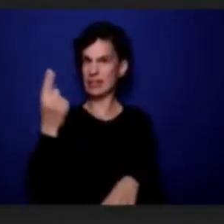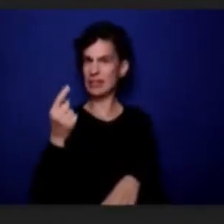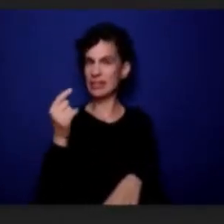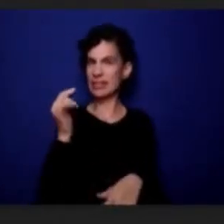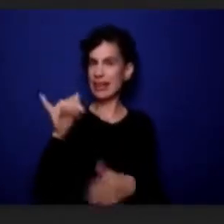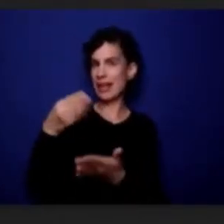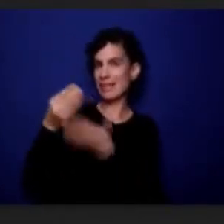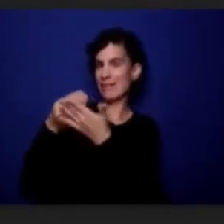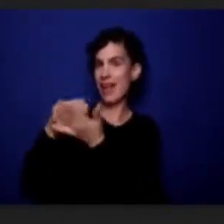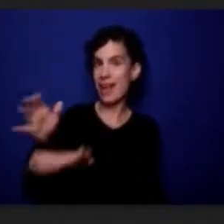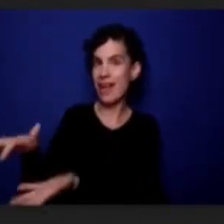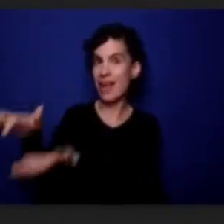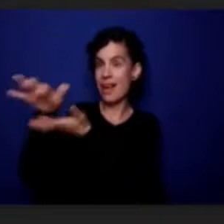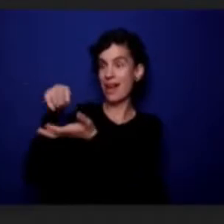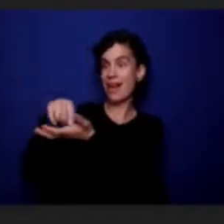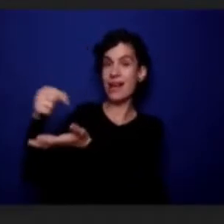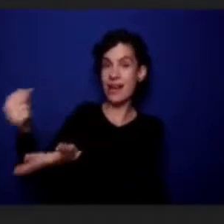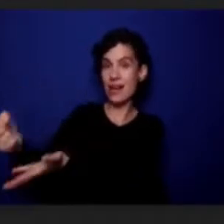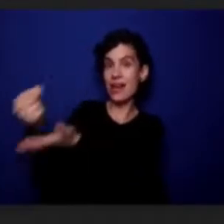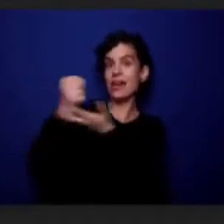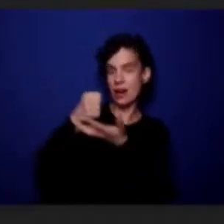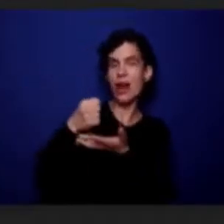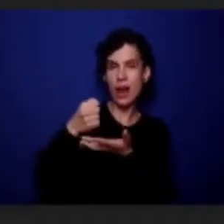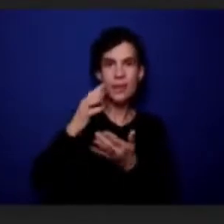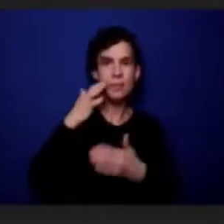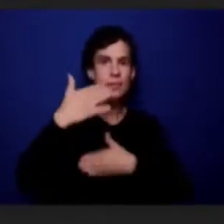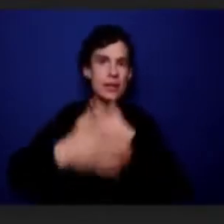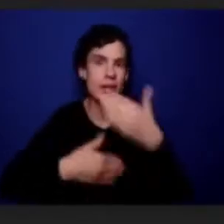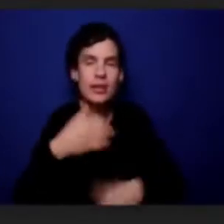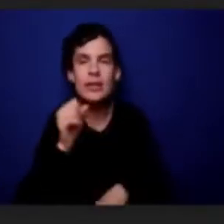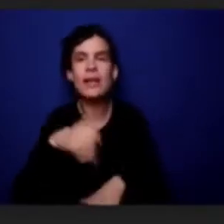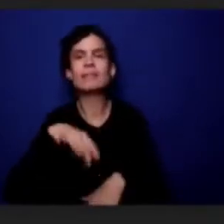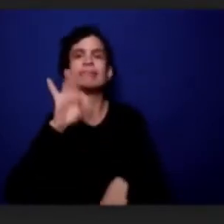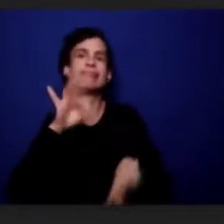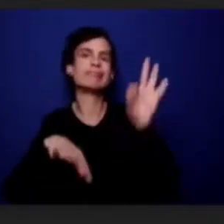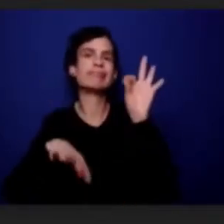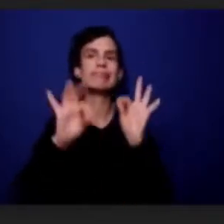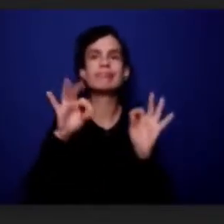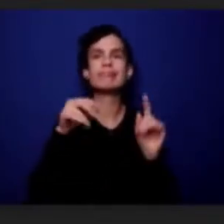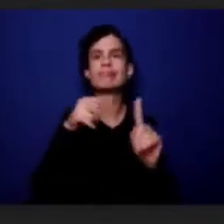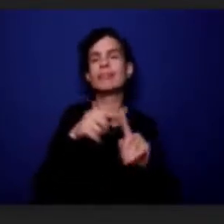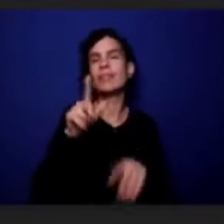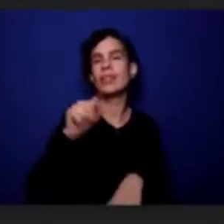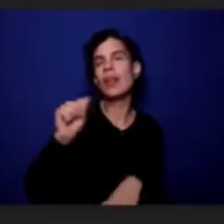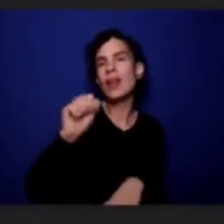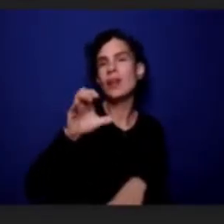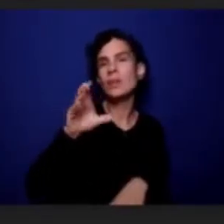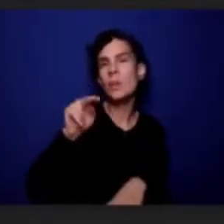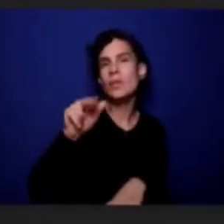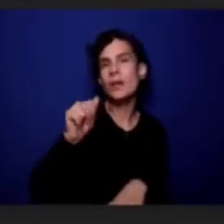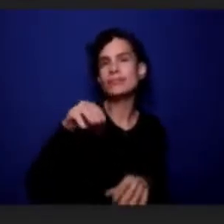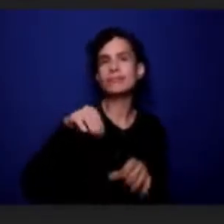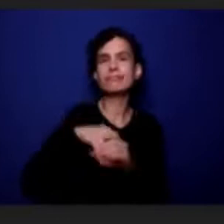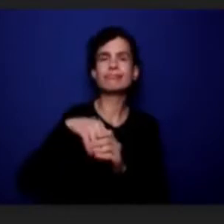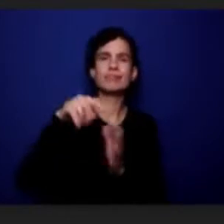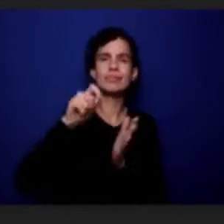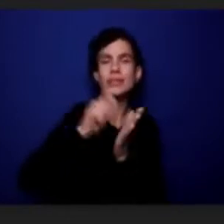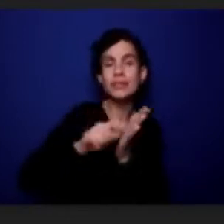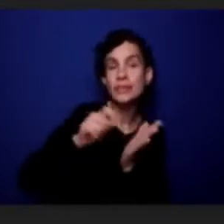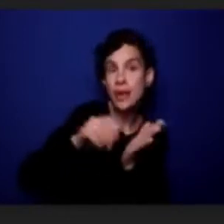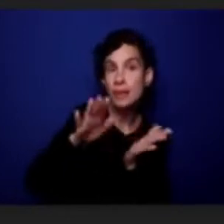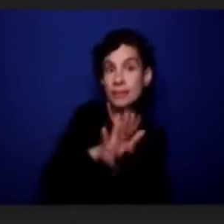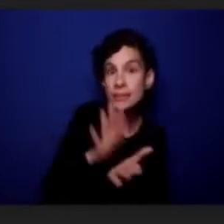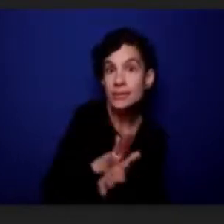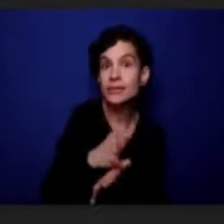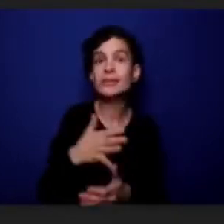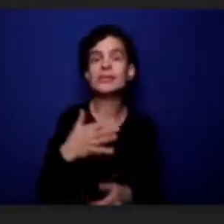area of interest and how to, make it sound like frankly, like something a funding body would want to fund. The idea was, you